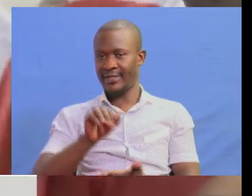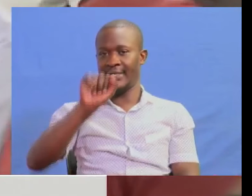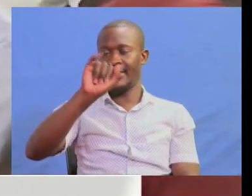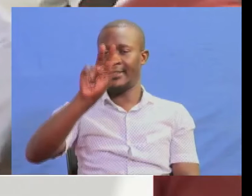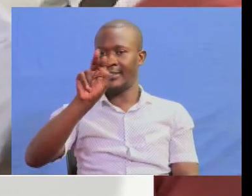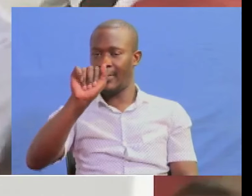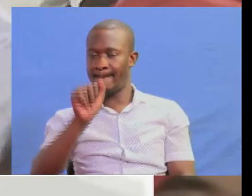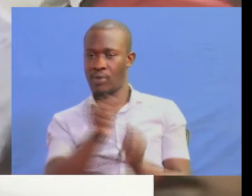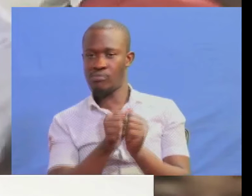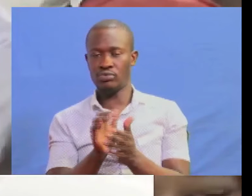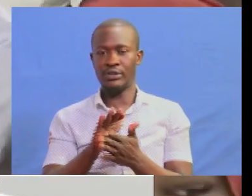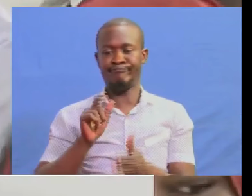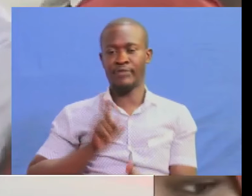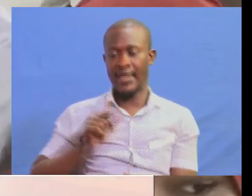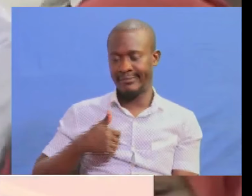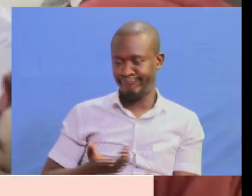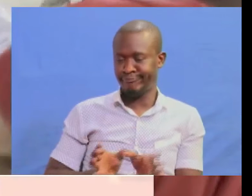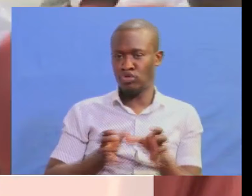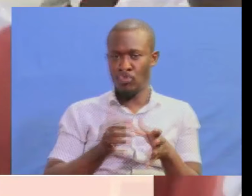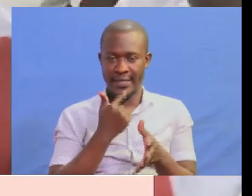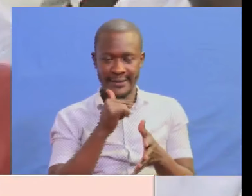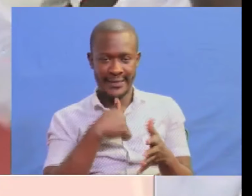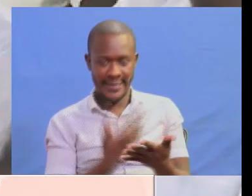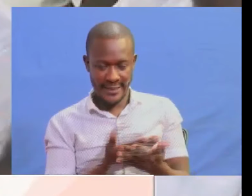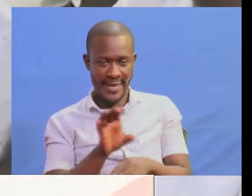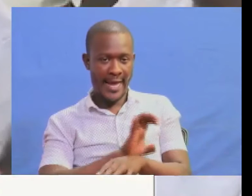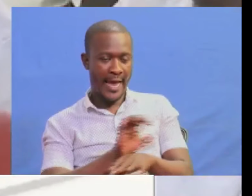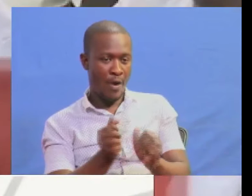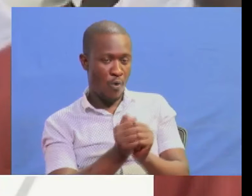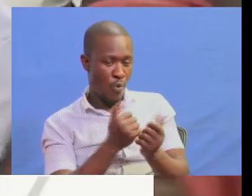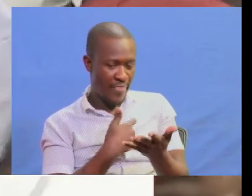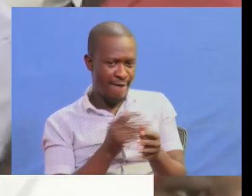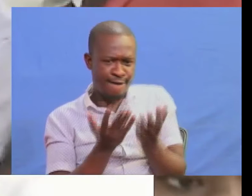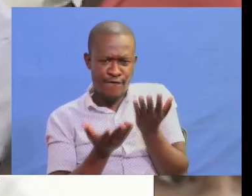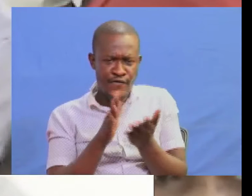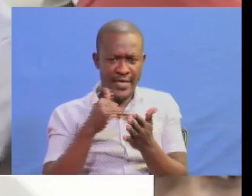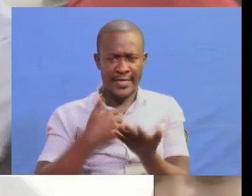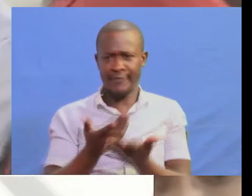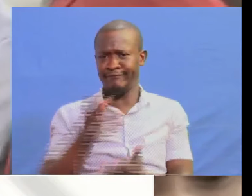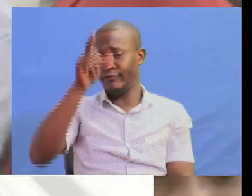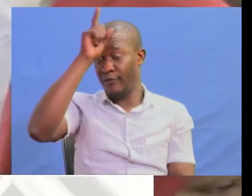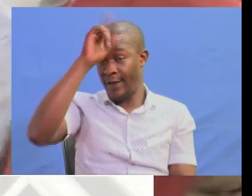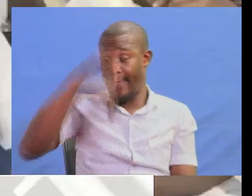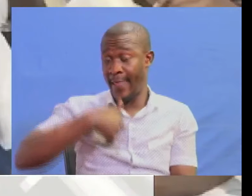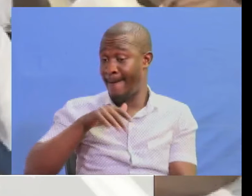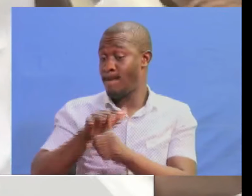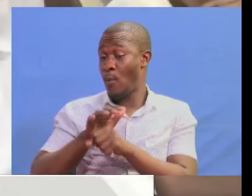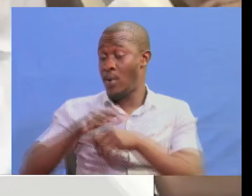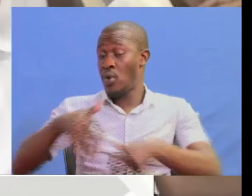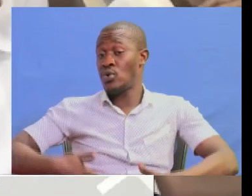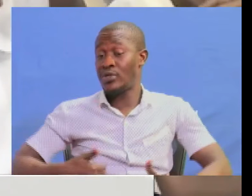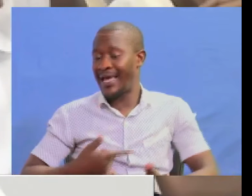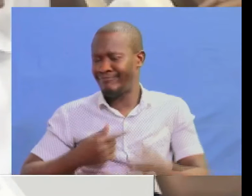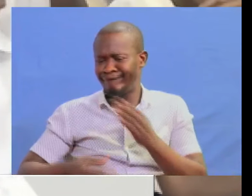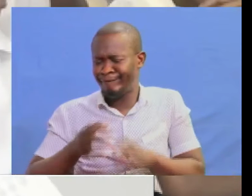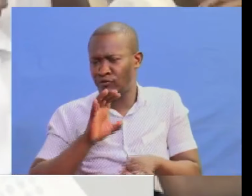from Pamoja Girls Community Initiative said at a career fair and youth information forum in Ngomeni Village that most youths are unaware of the